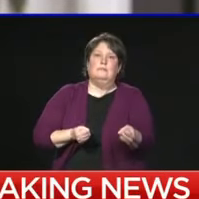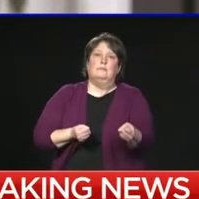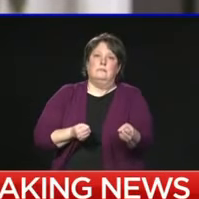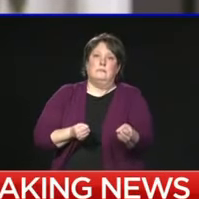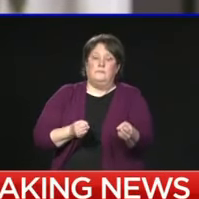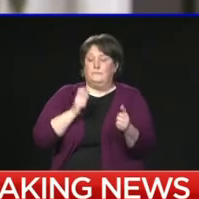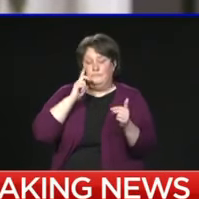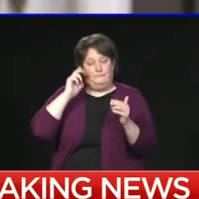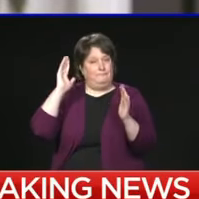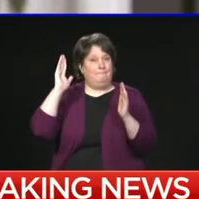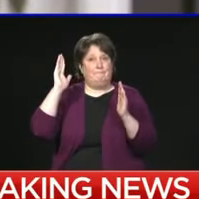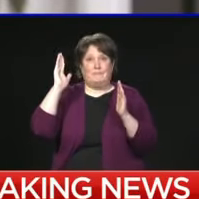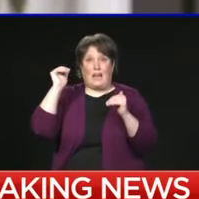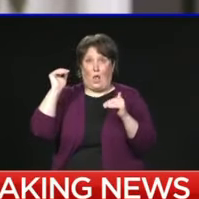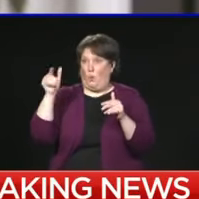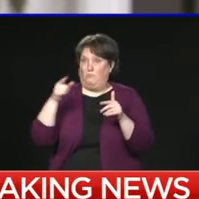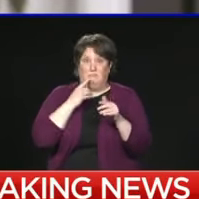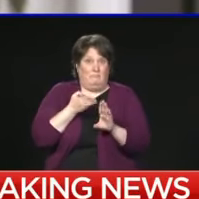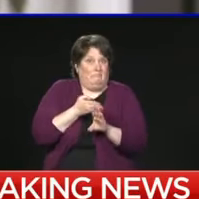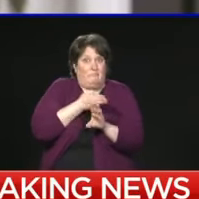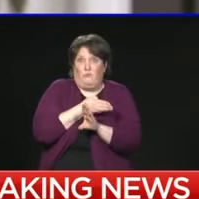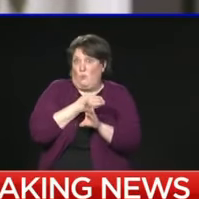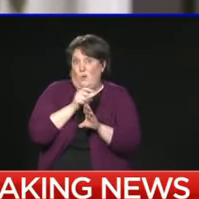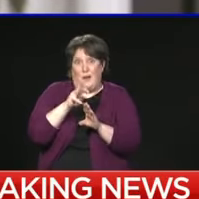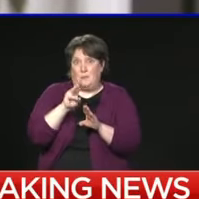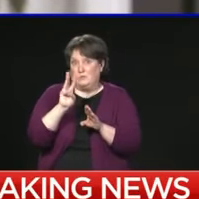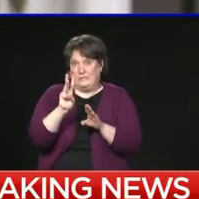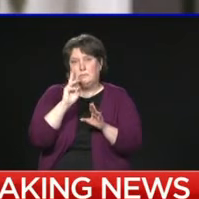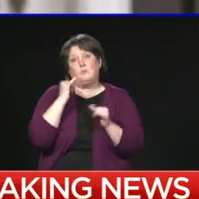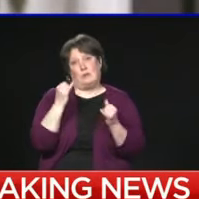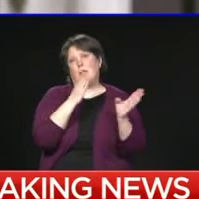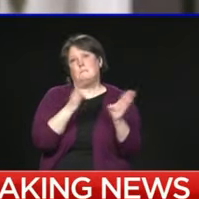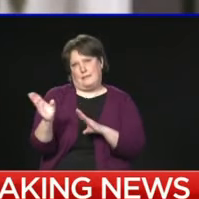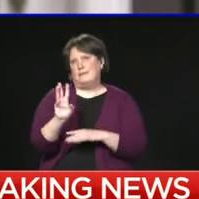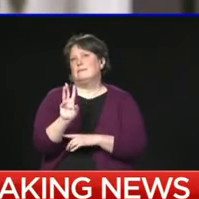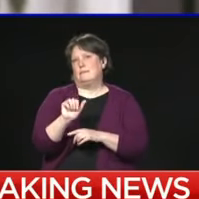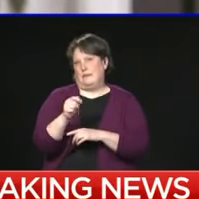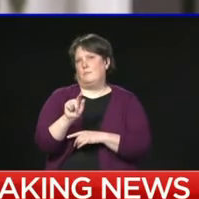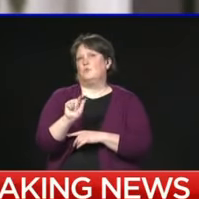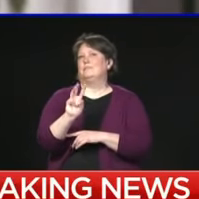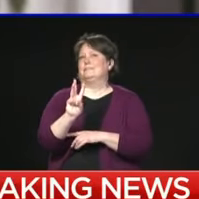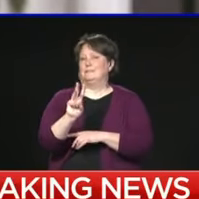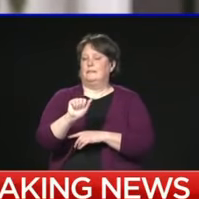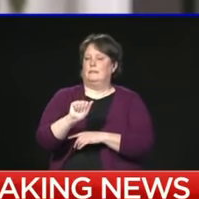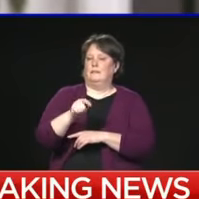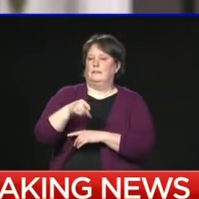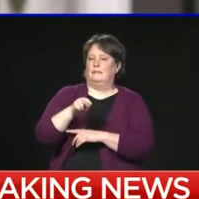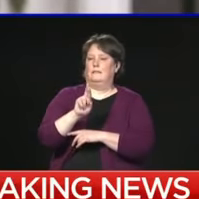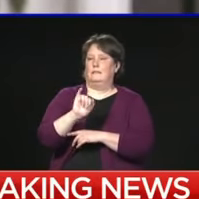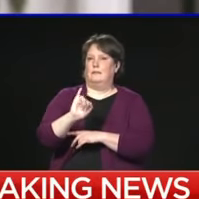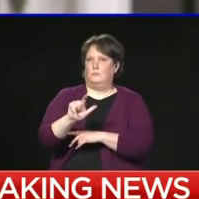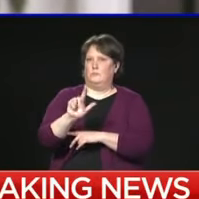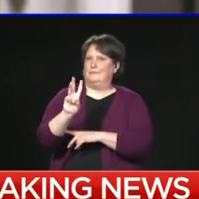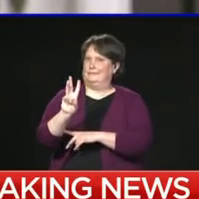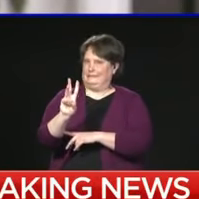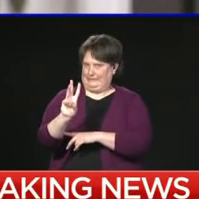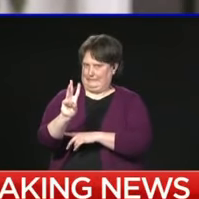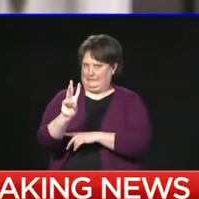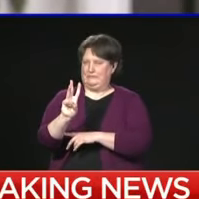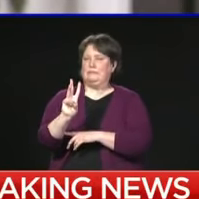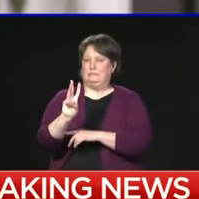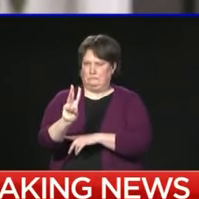taking applications even before April 6th, but that's the date we're working towards. As for people who need